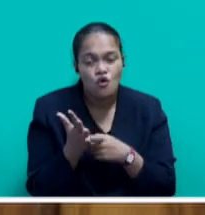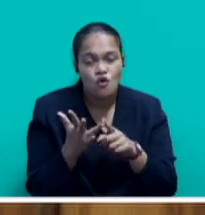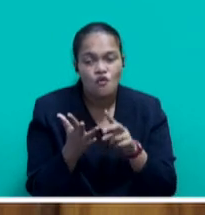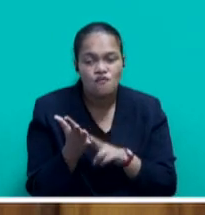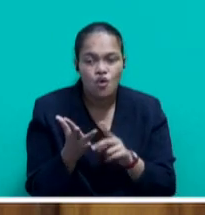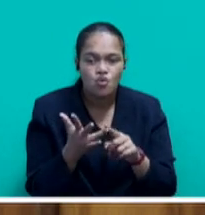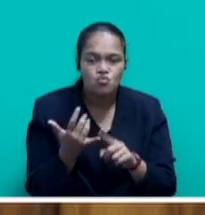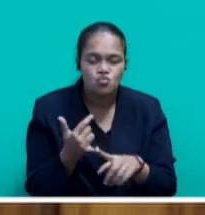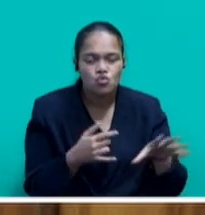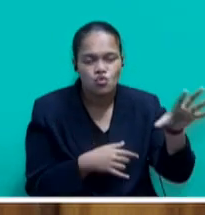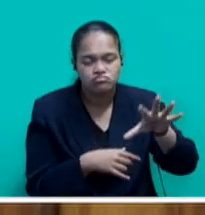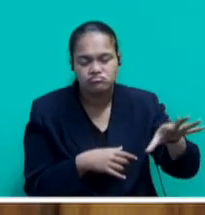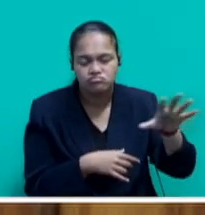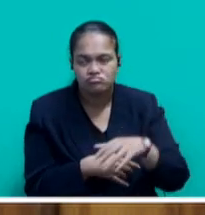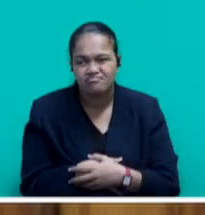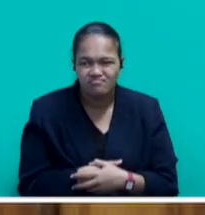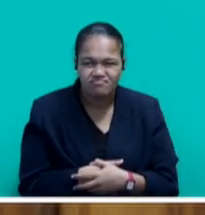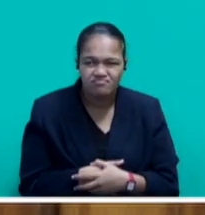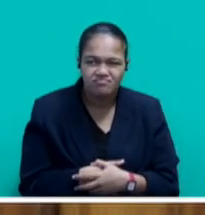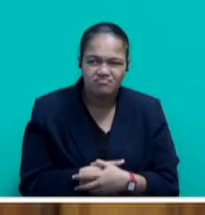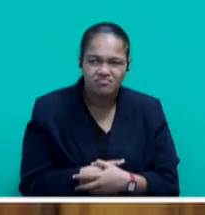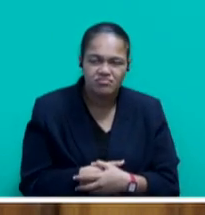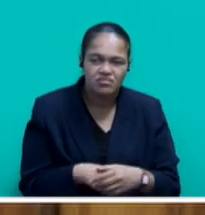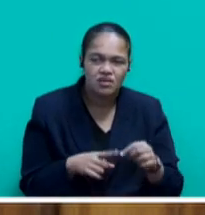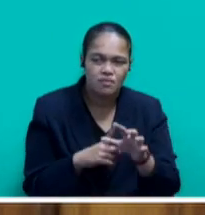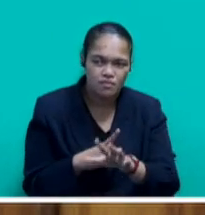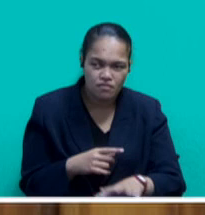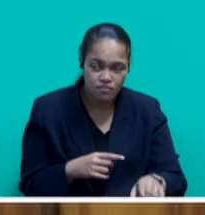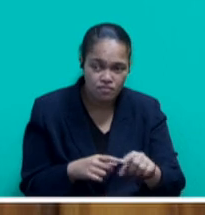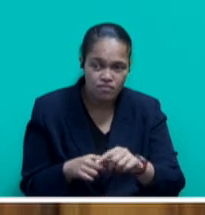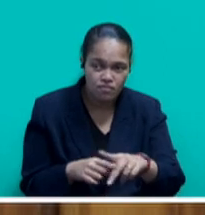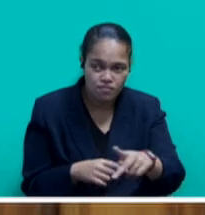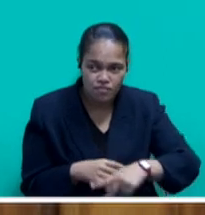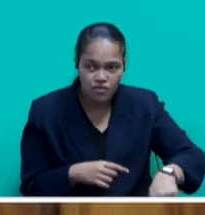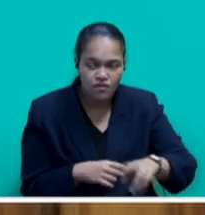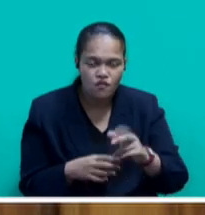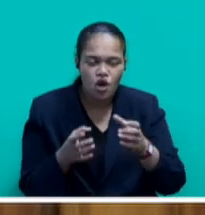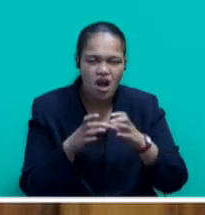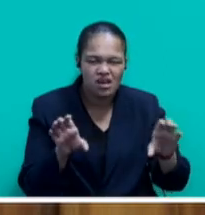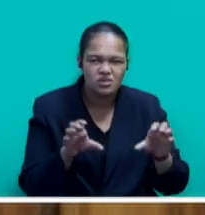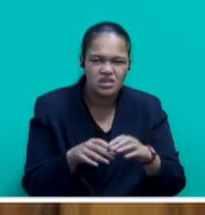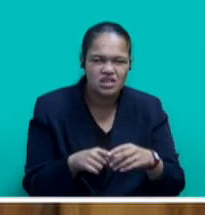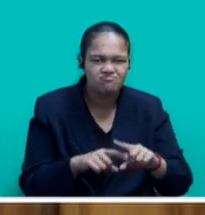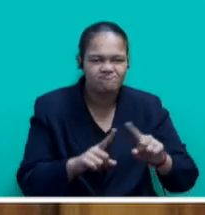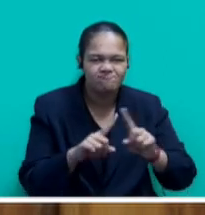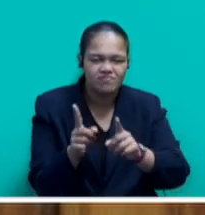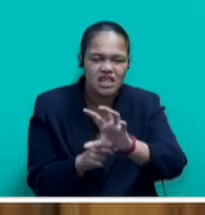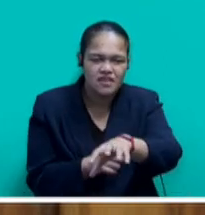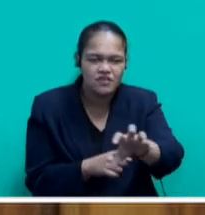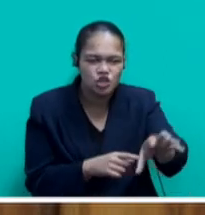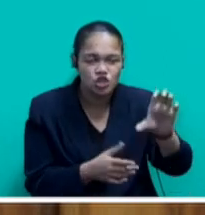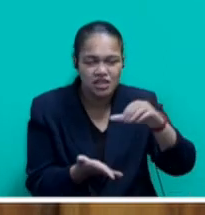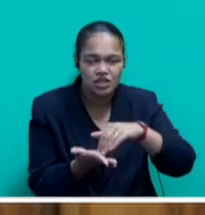landfill, leachate, the treatment pond, and the subsidized gate fee for municipal councils in the Central Division to collect